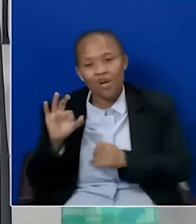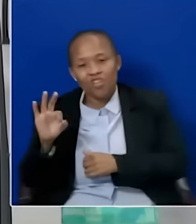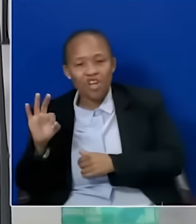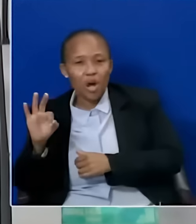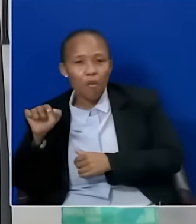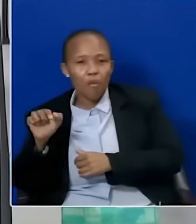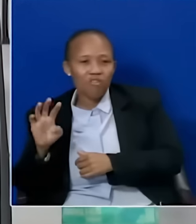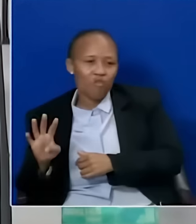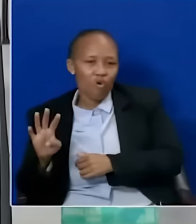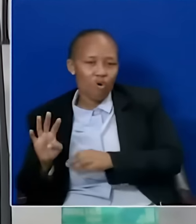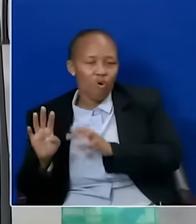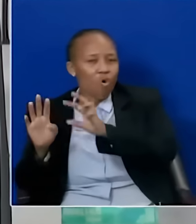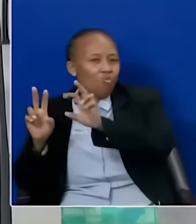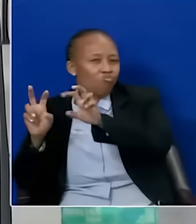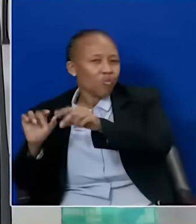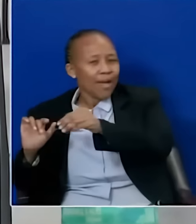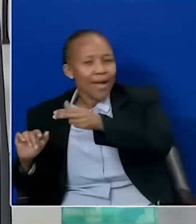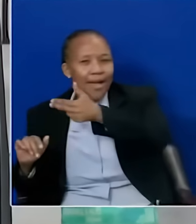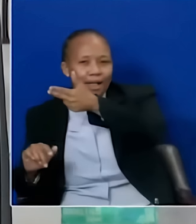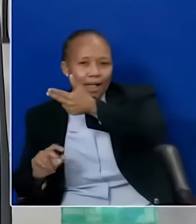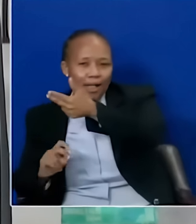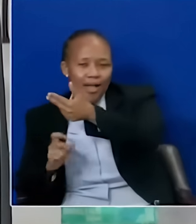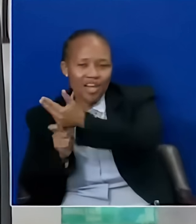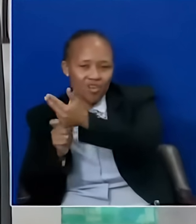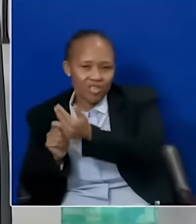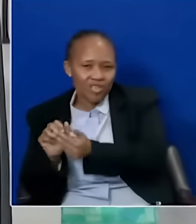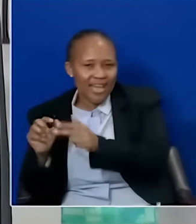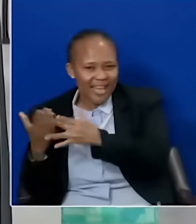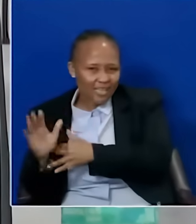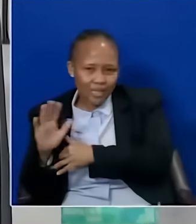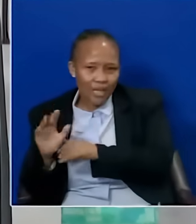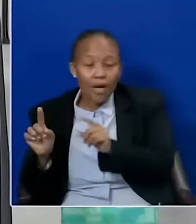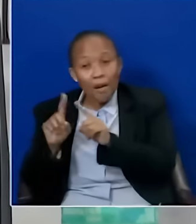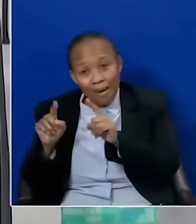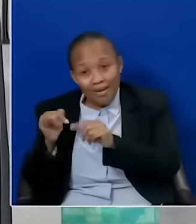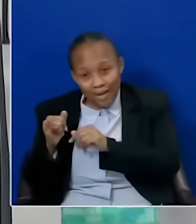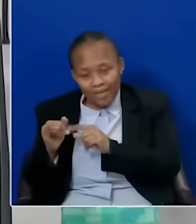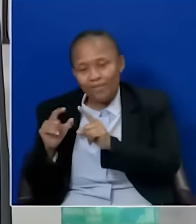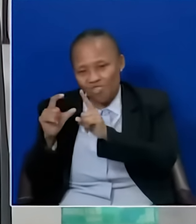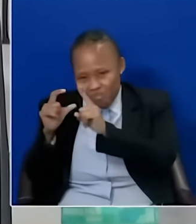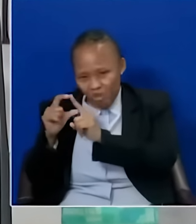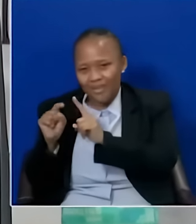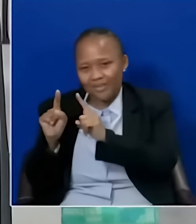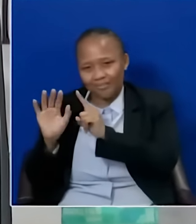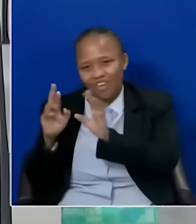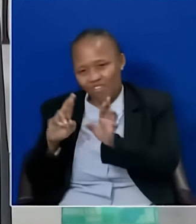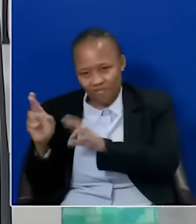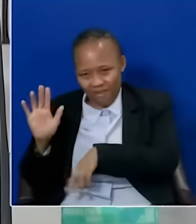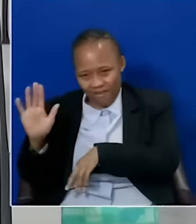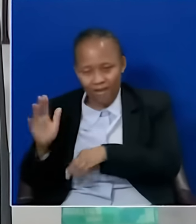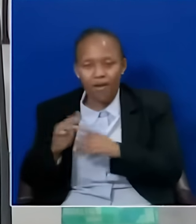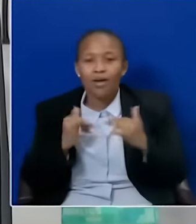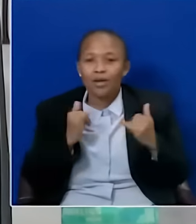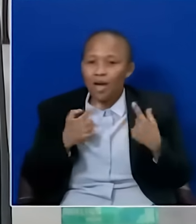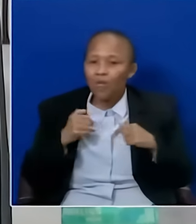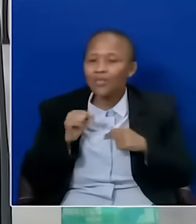cases. 3.4 refers to bullet core. And we are saying that those bullet cores